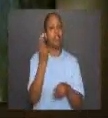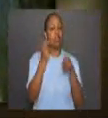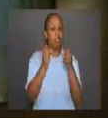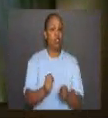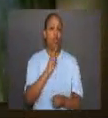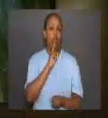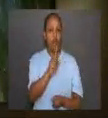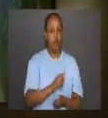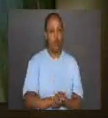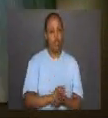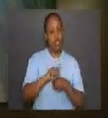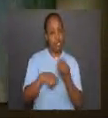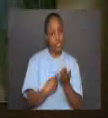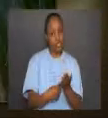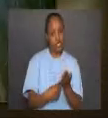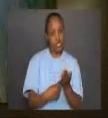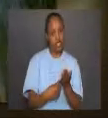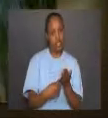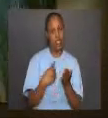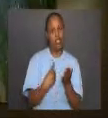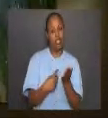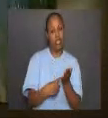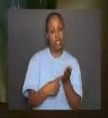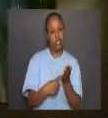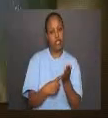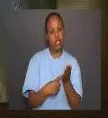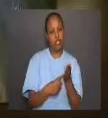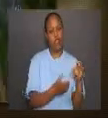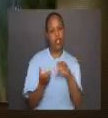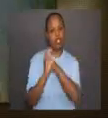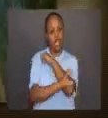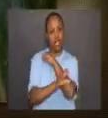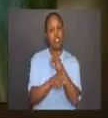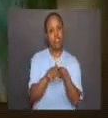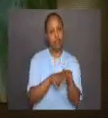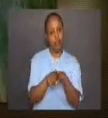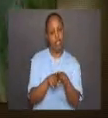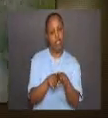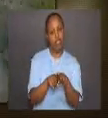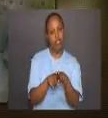Therefore, basin-wide cooperation has been sought after.